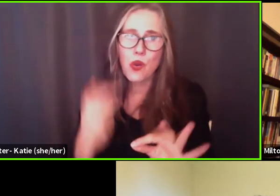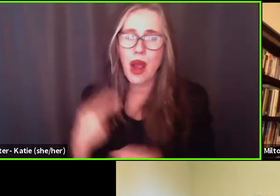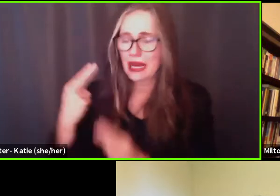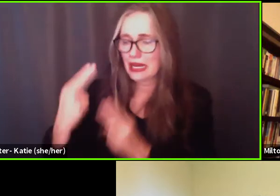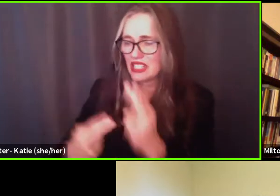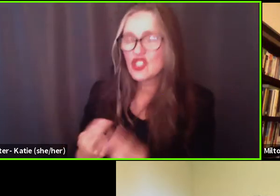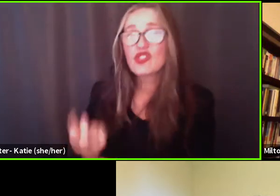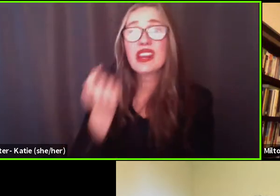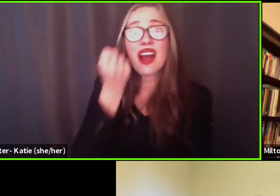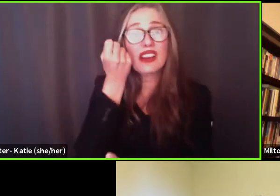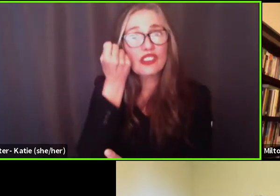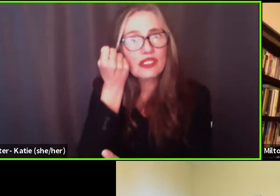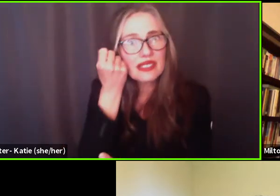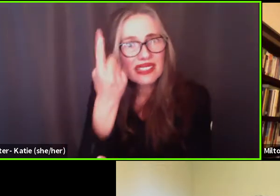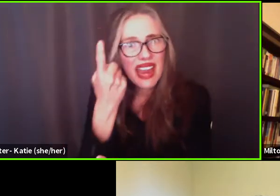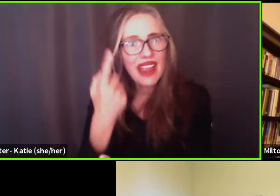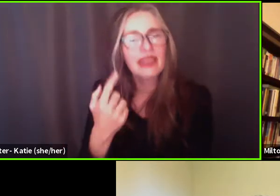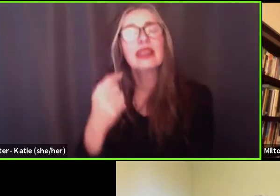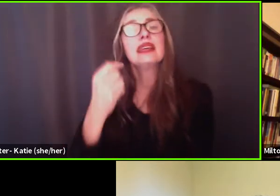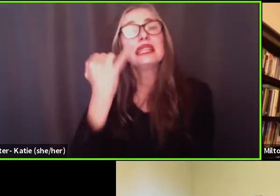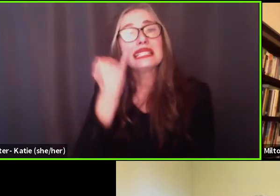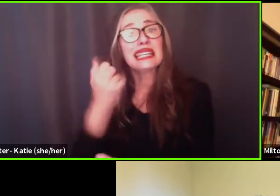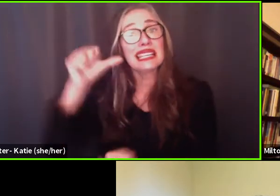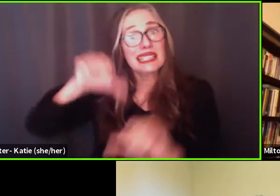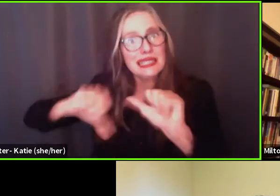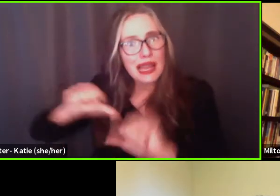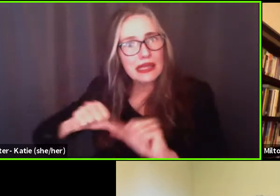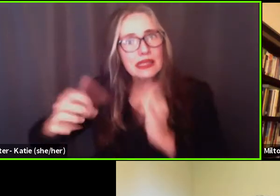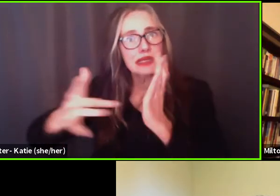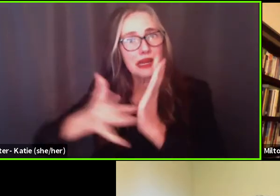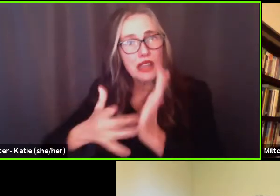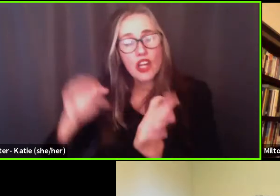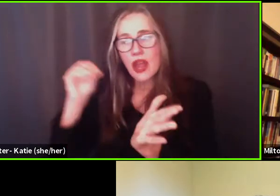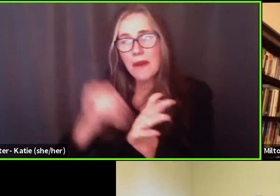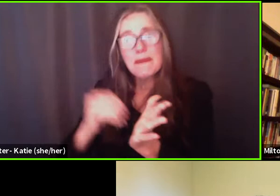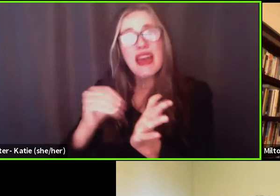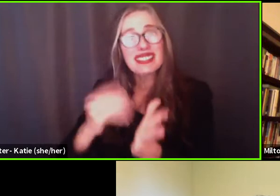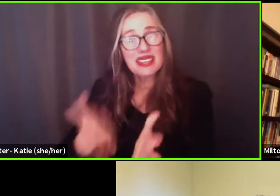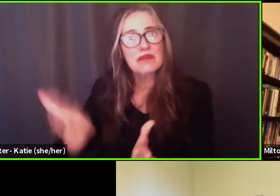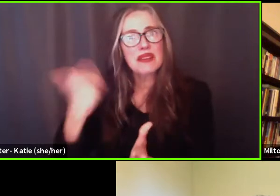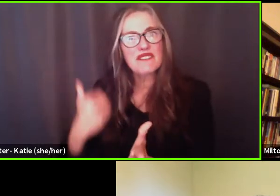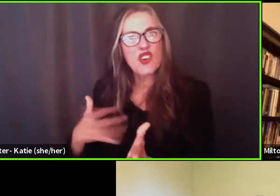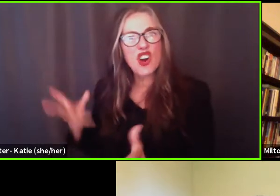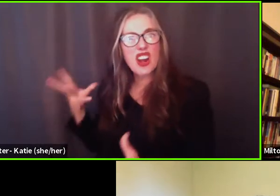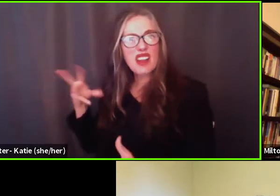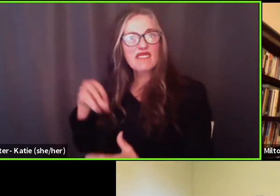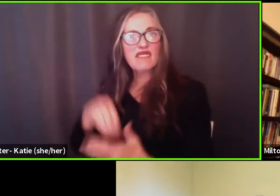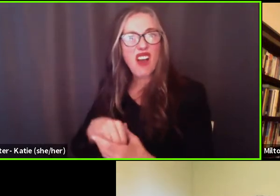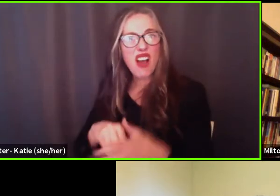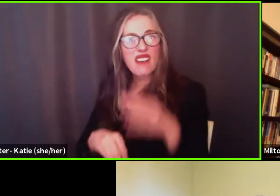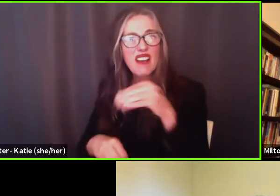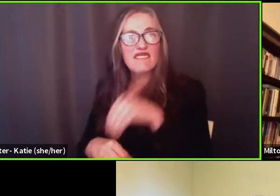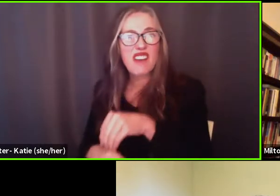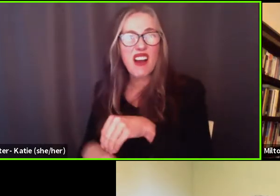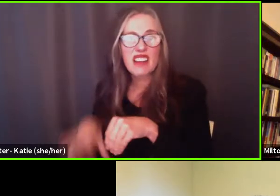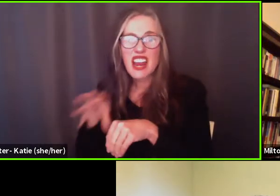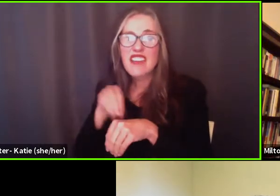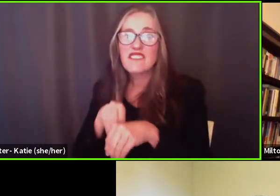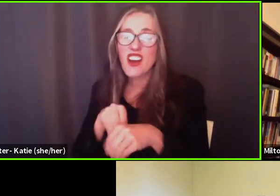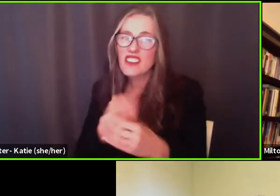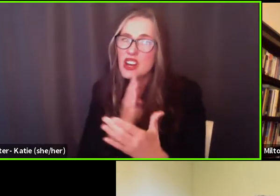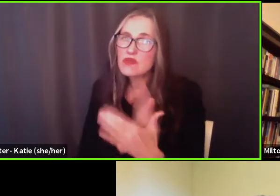the idea that science technology and medicine can be used to intervene to produce what we saw what